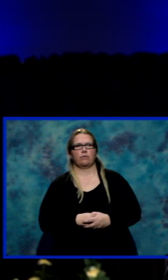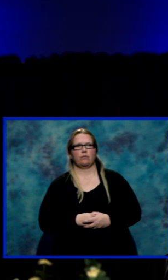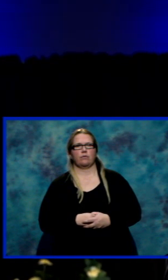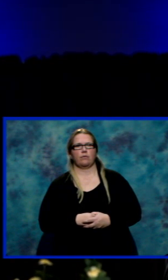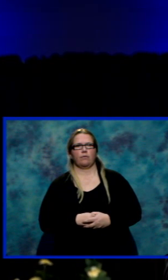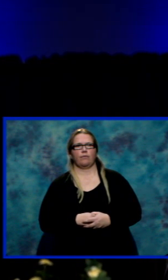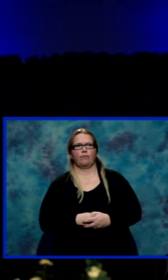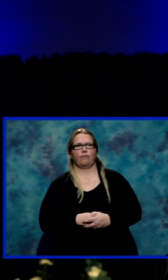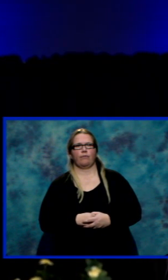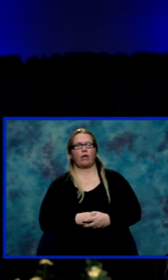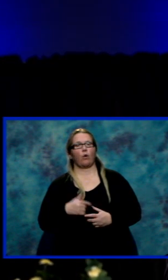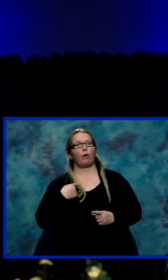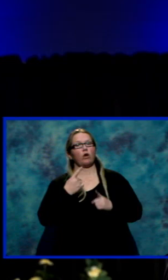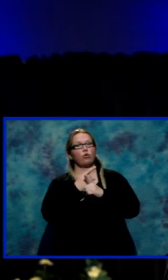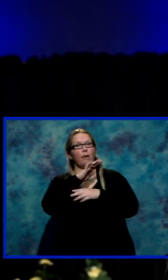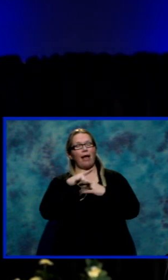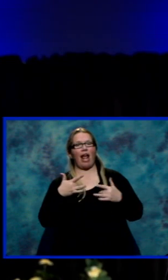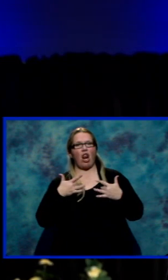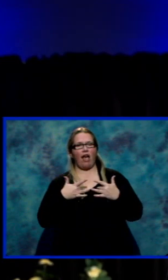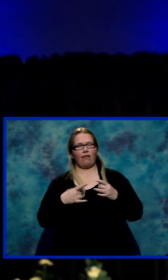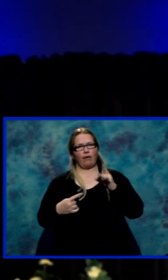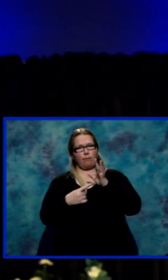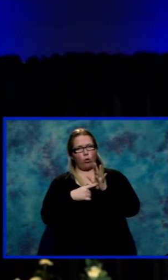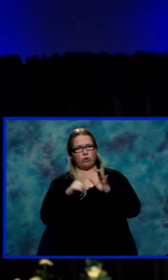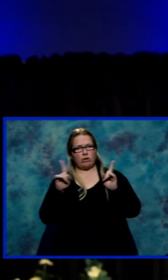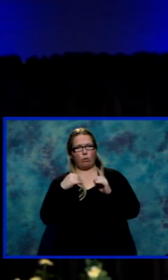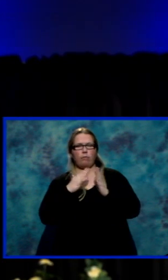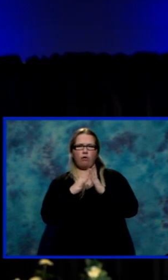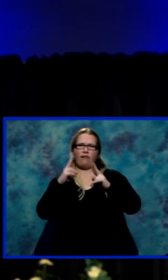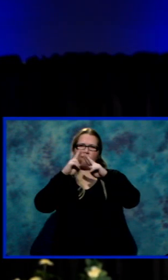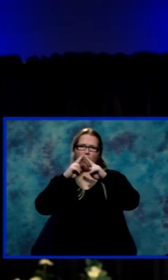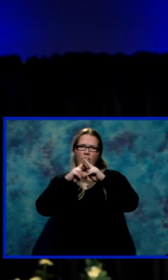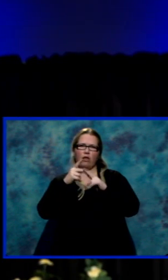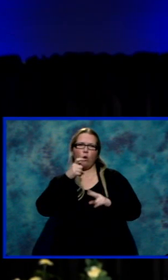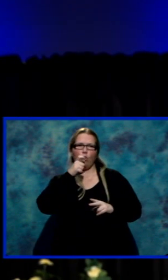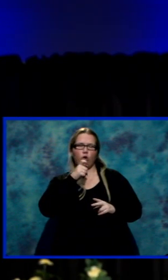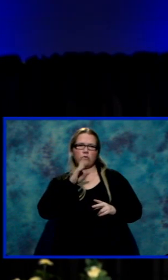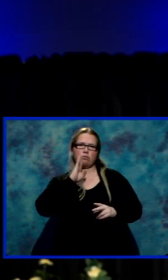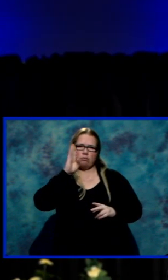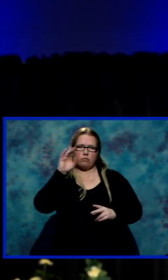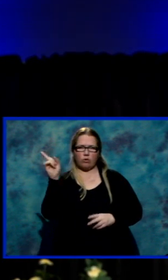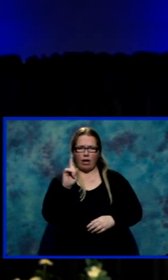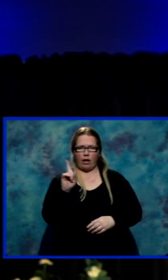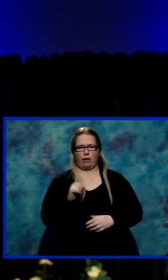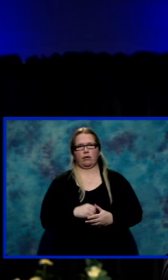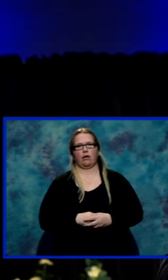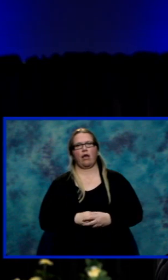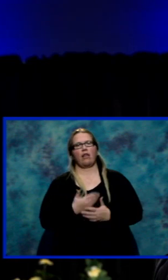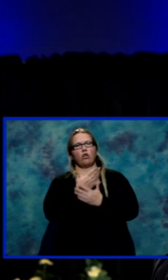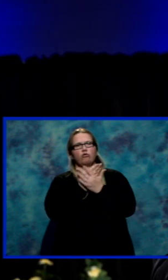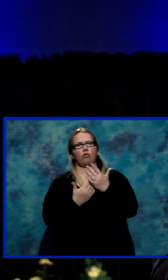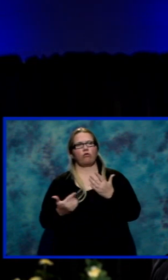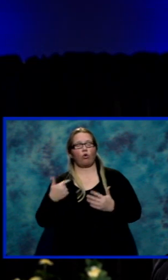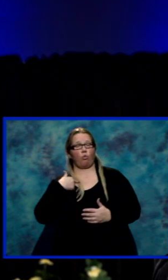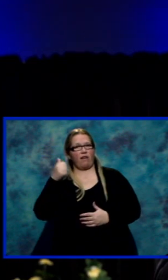says. And as we talk about a life of significance today, just pray, Father, that the words of Scripture will come alive, that stories that we have